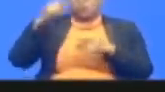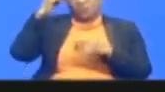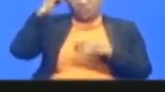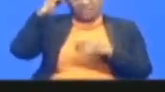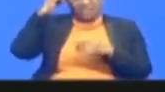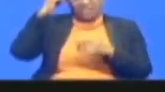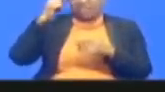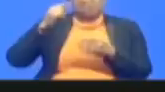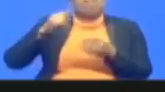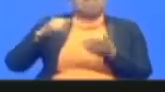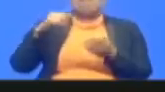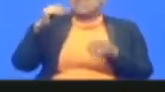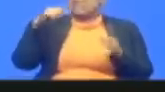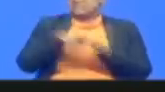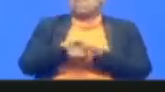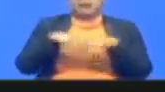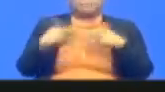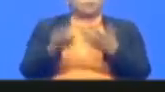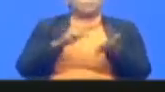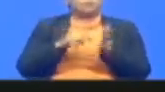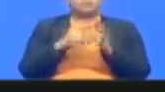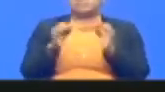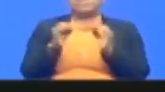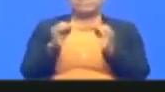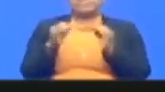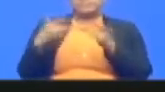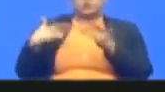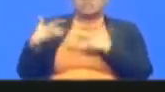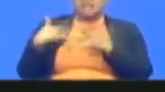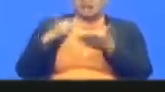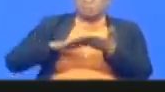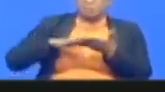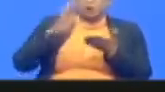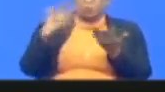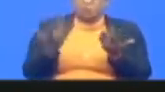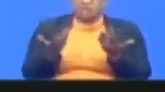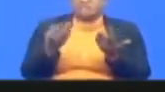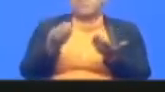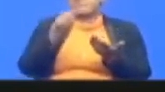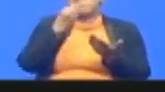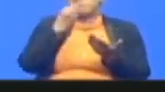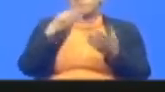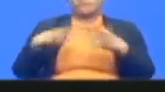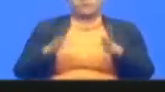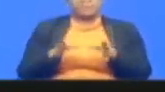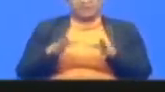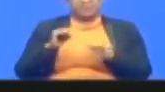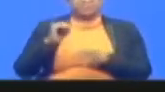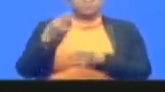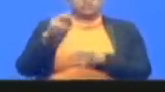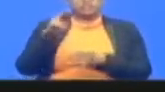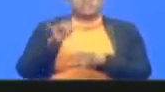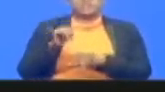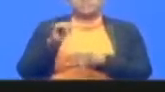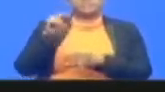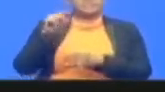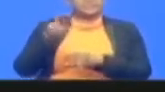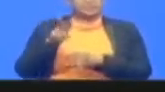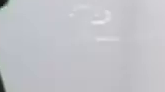for the said projects, as their main concern is food for their families. Charity Mwangi, NTV.